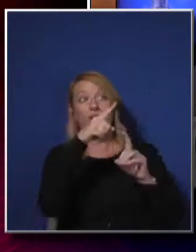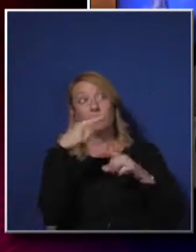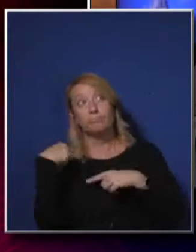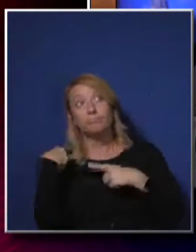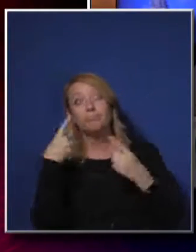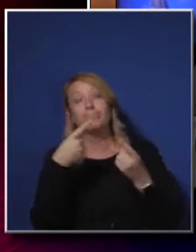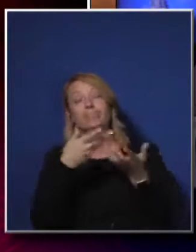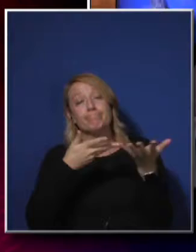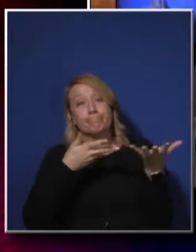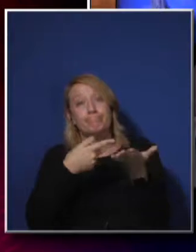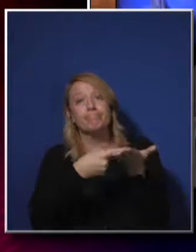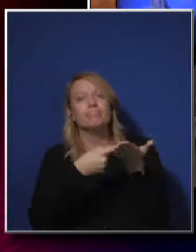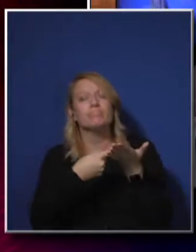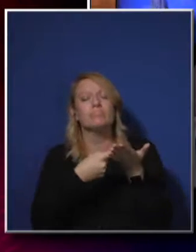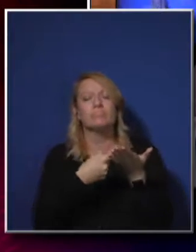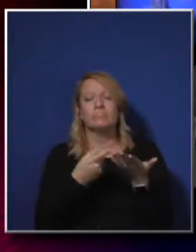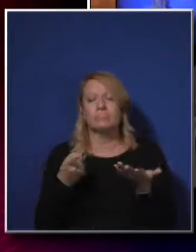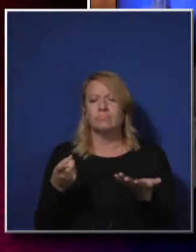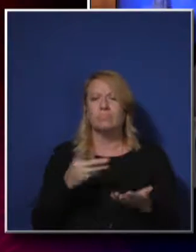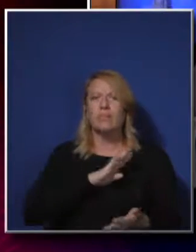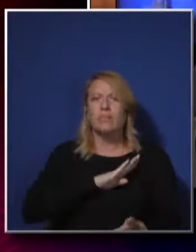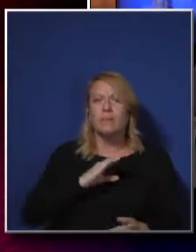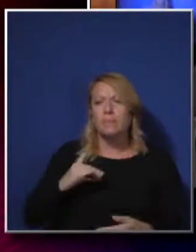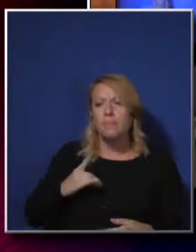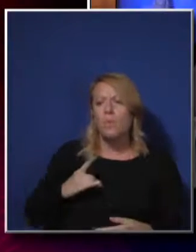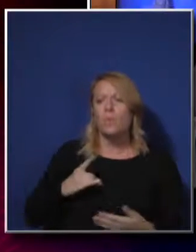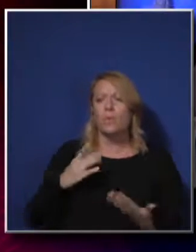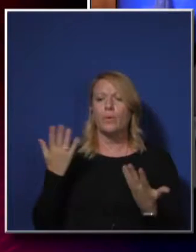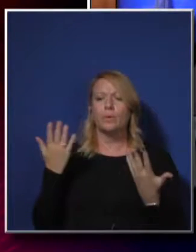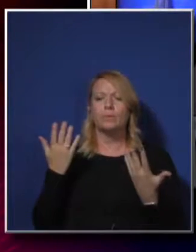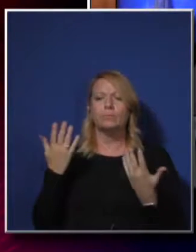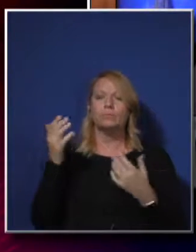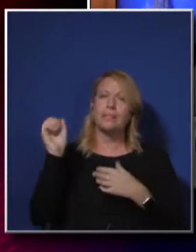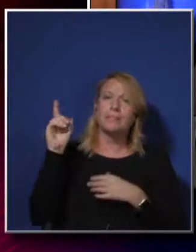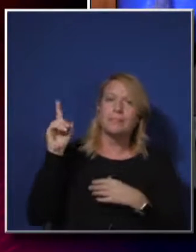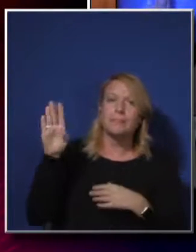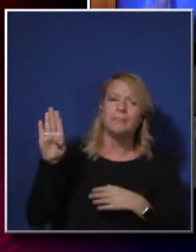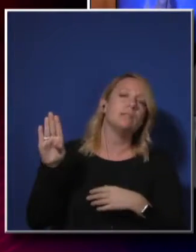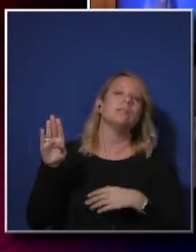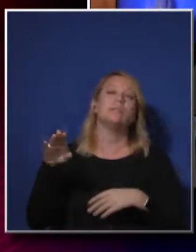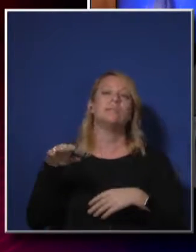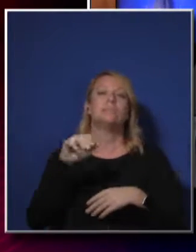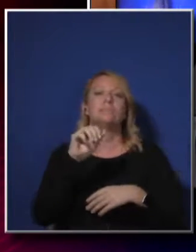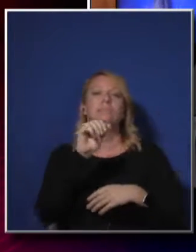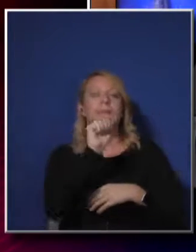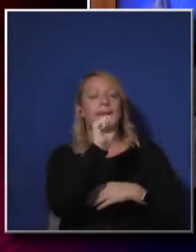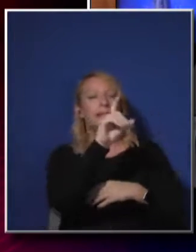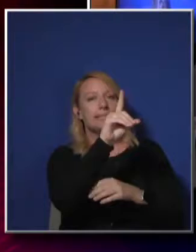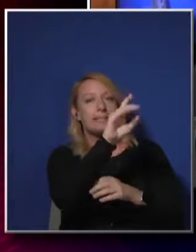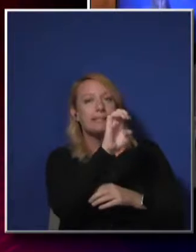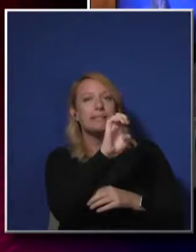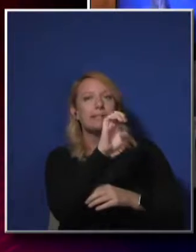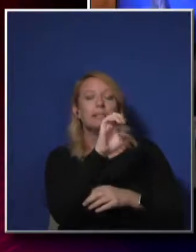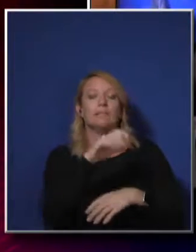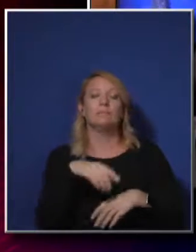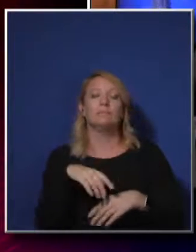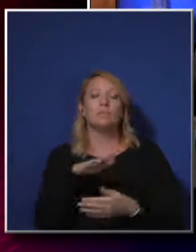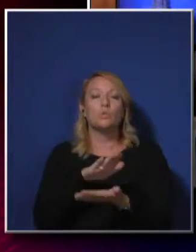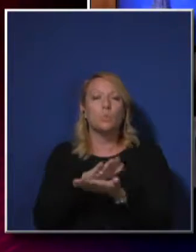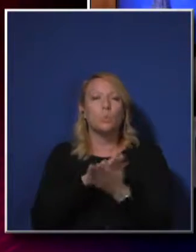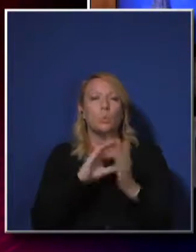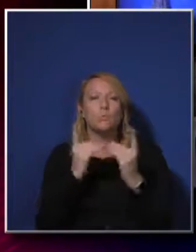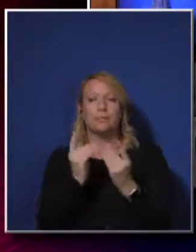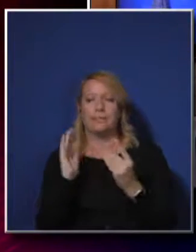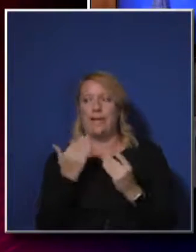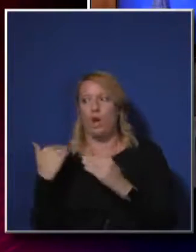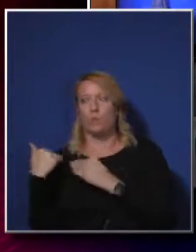about the roles and responsibilities of ASCD, ADE, and the school districts